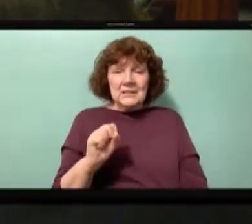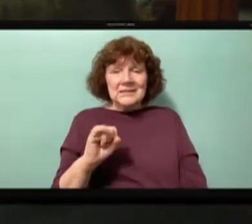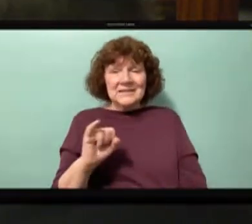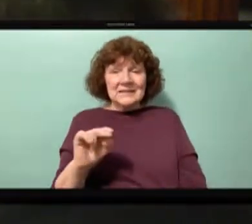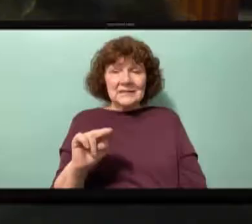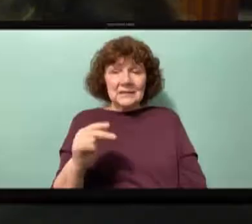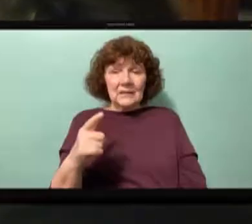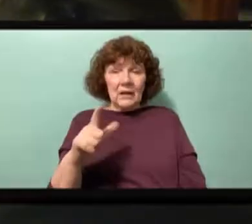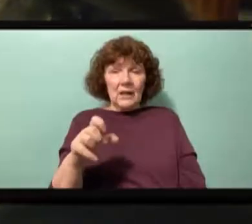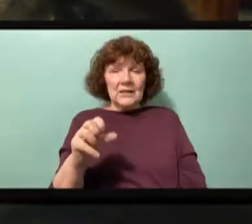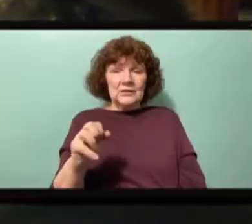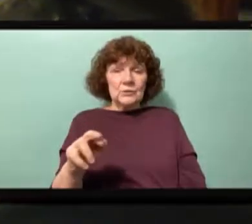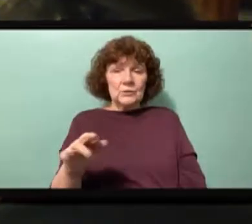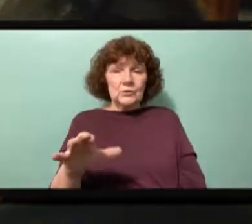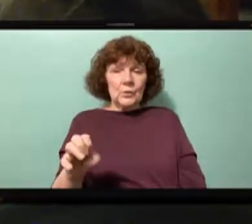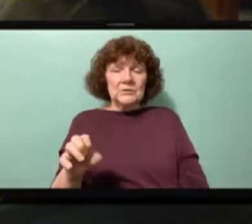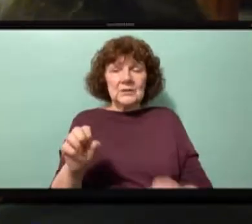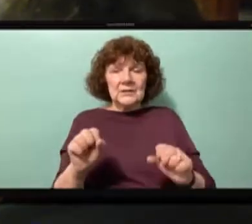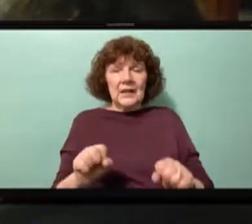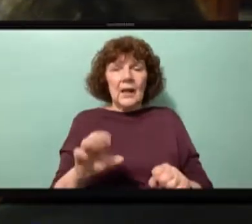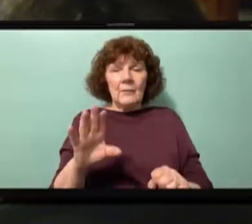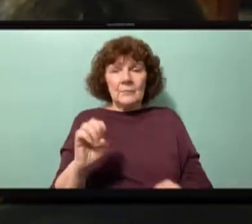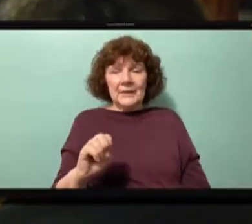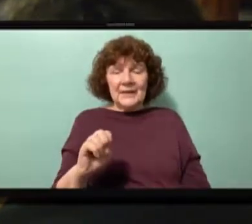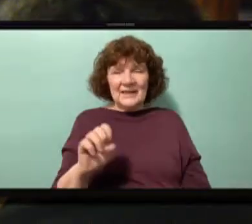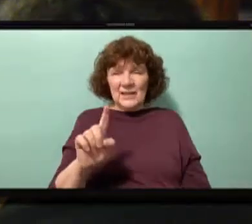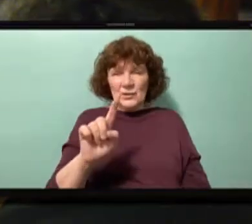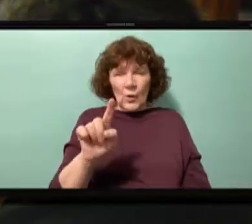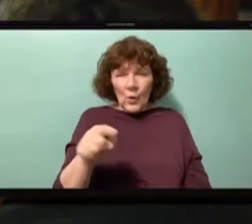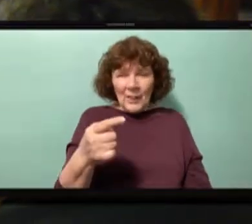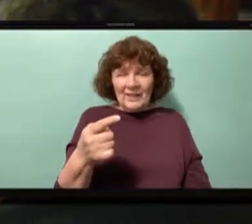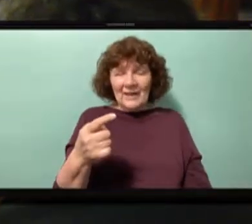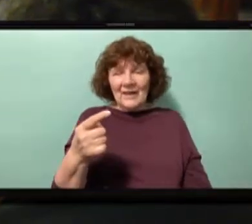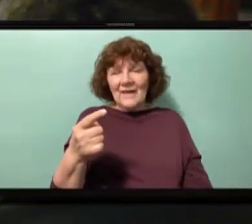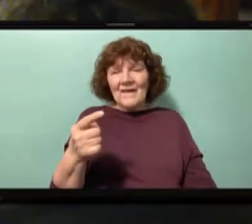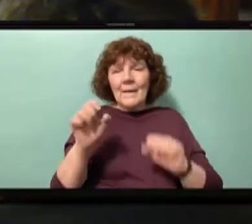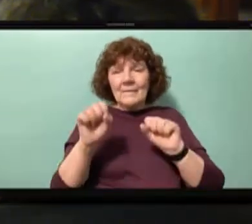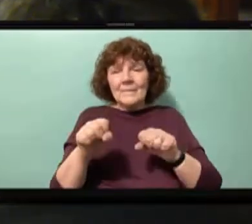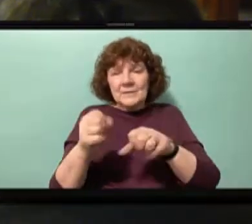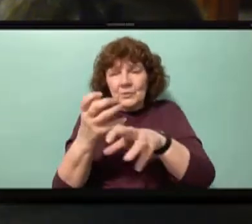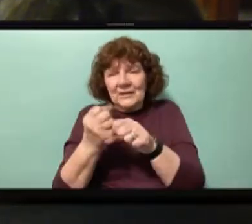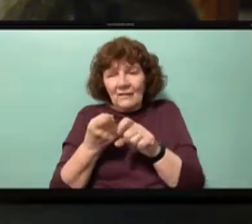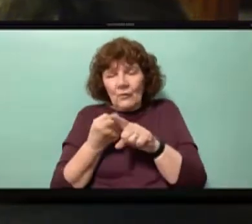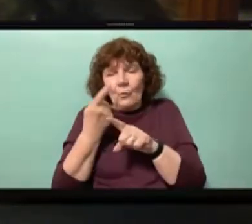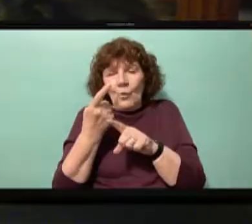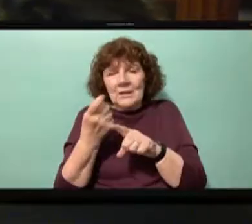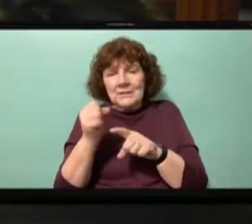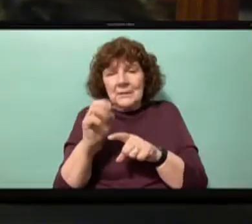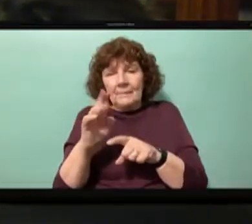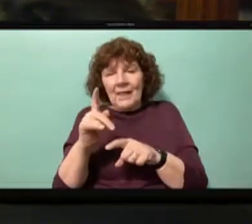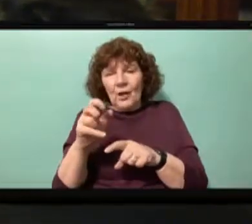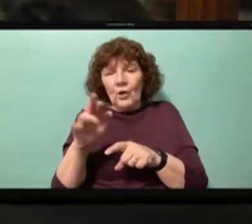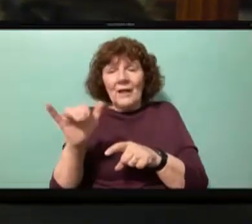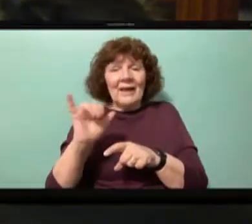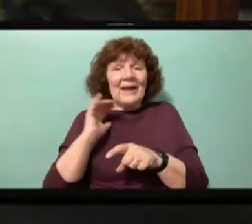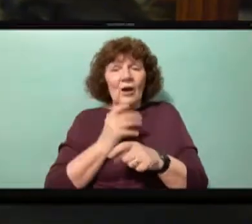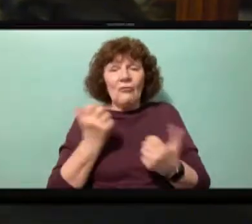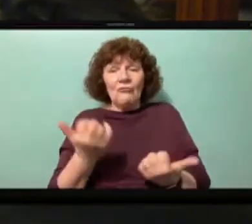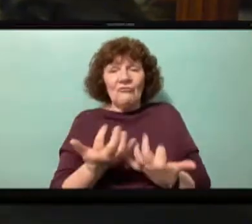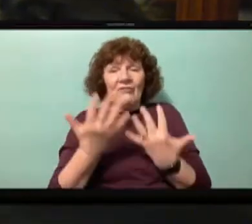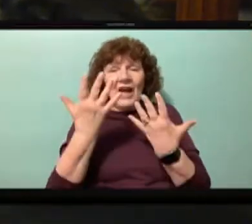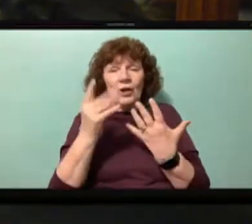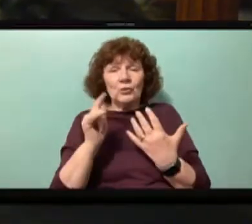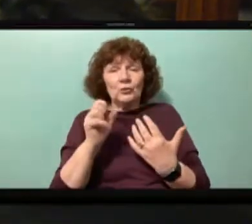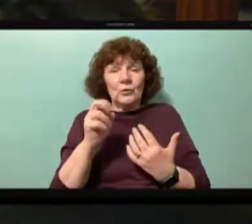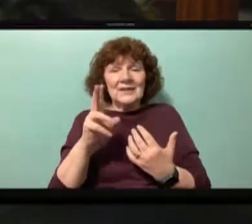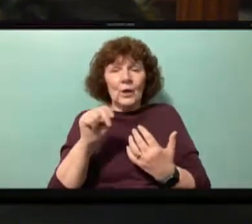be it's only available from one supplier. There are certain things like our fire turnout gear where there are